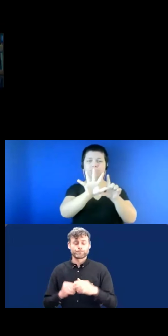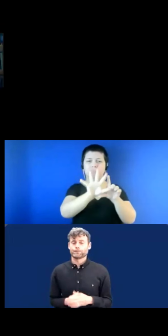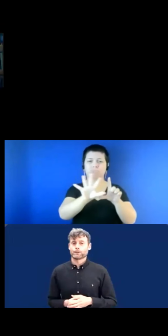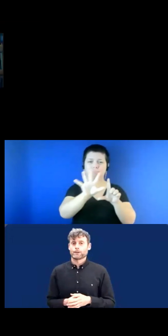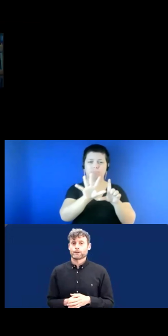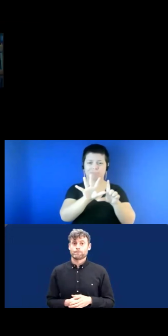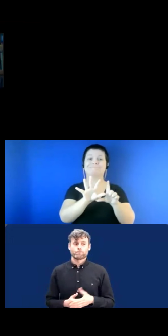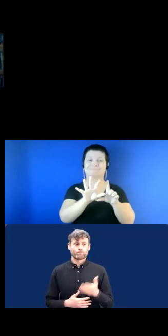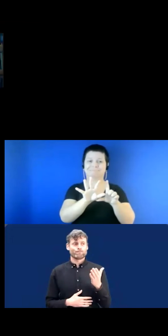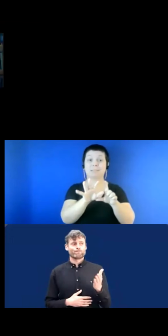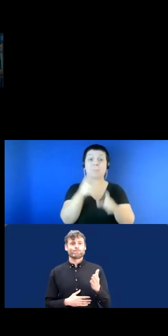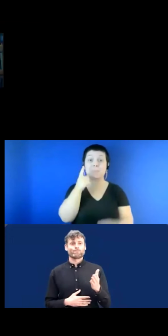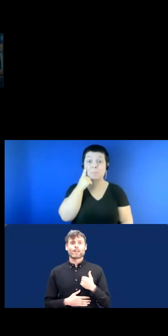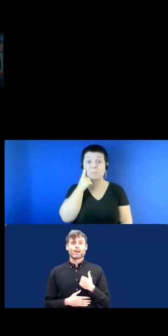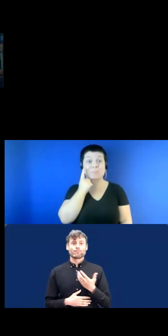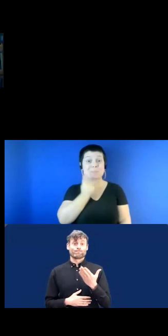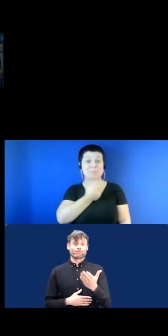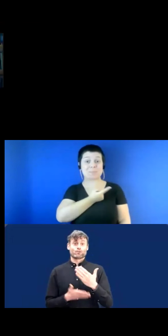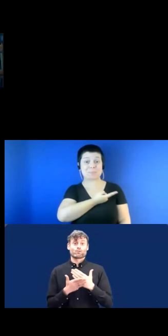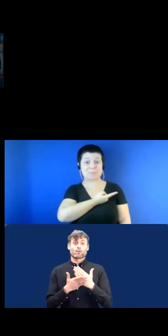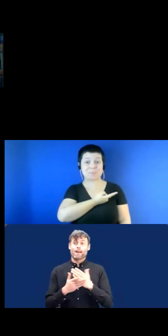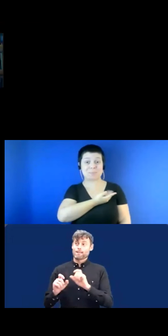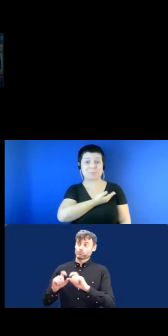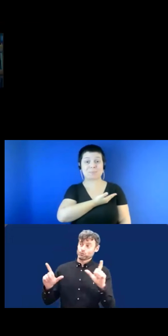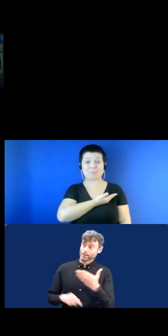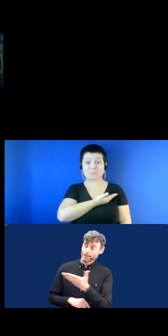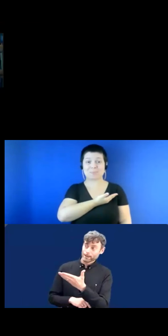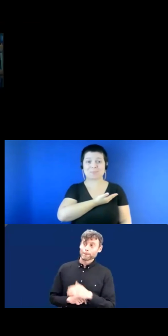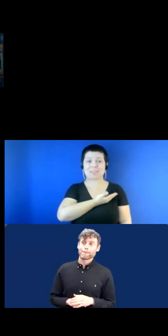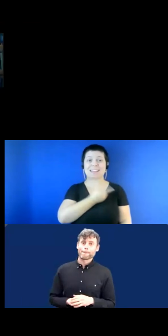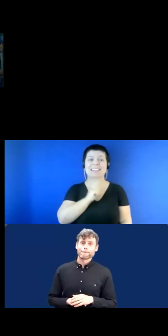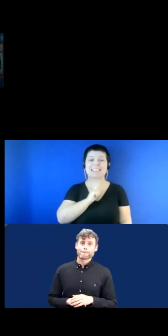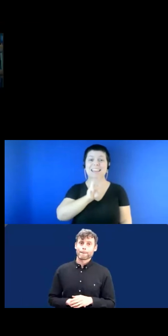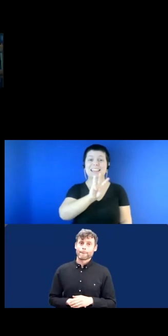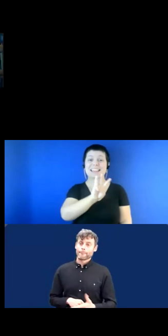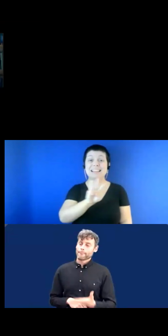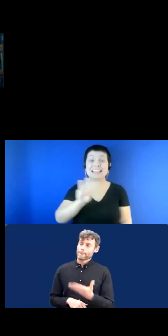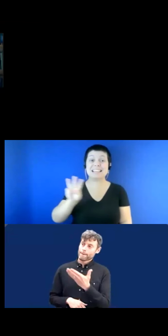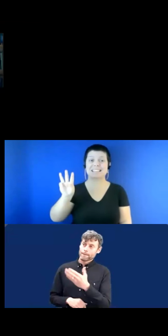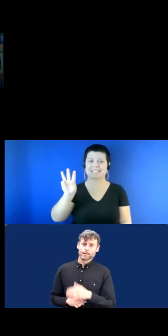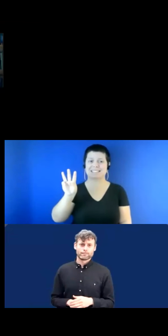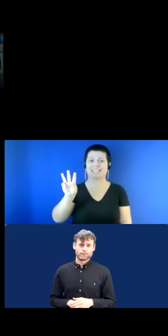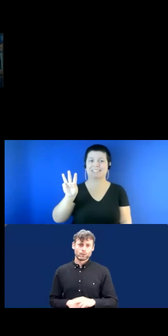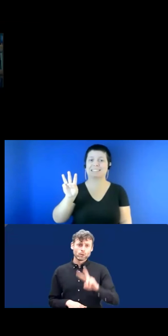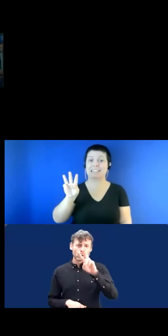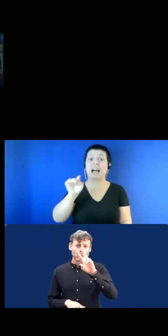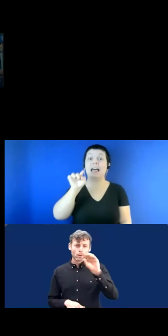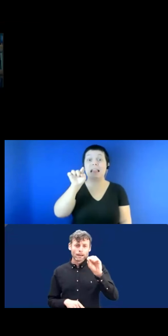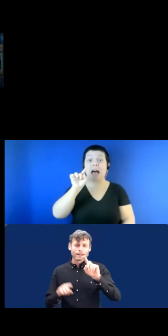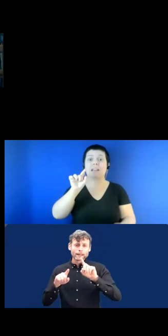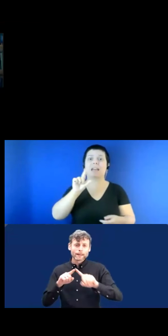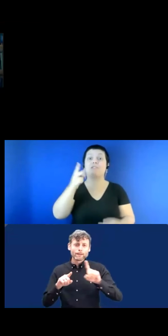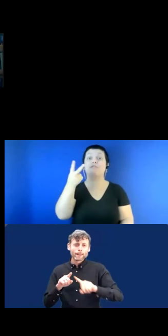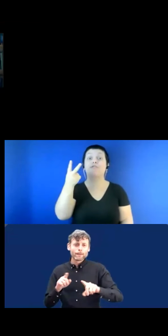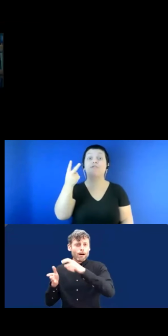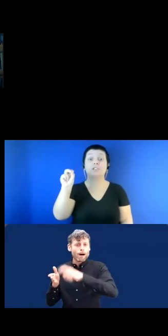And here you see a link with the whole collection of 20 articles on the